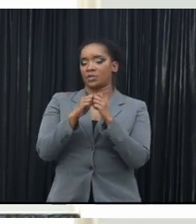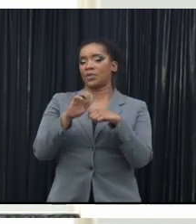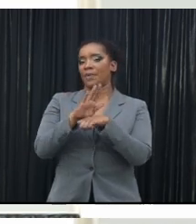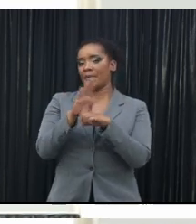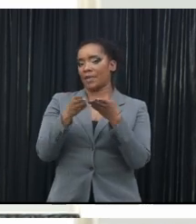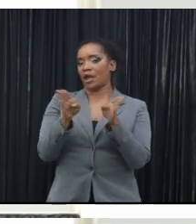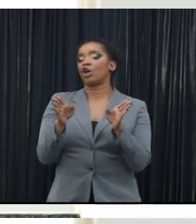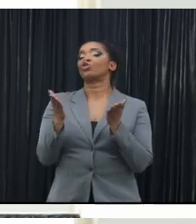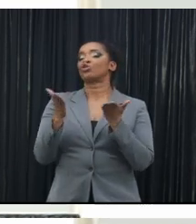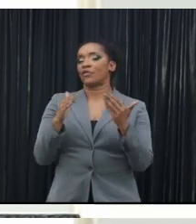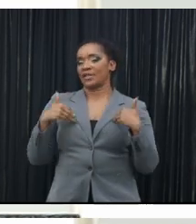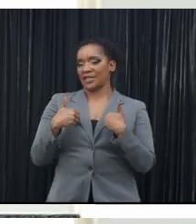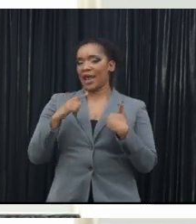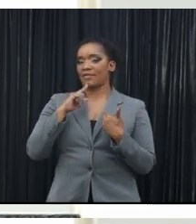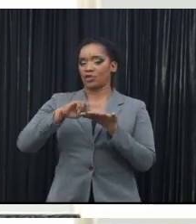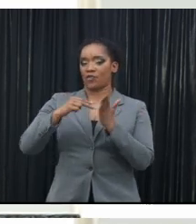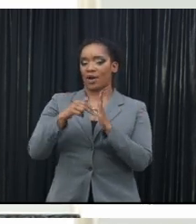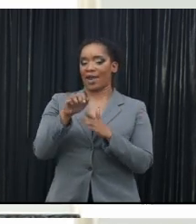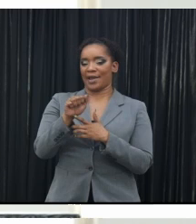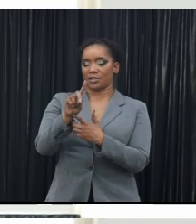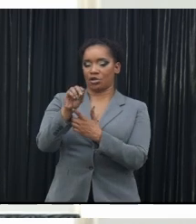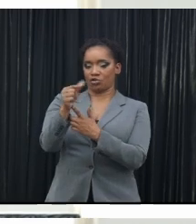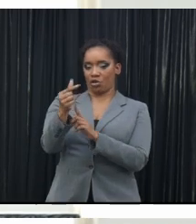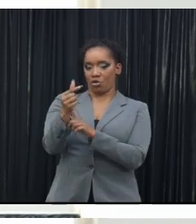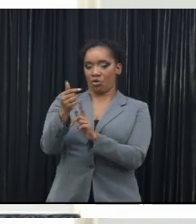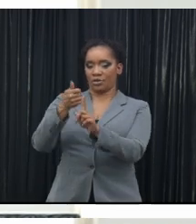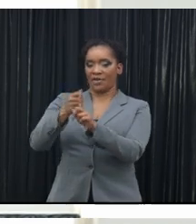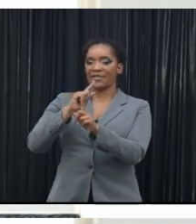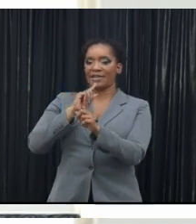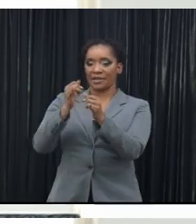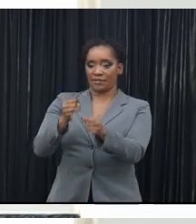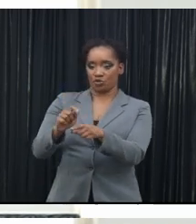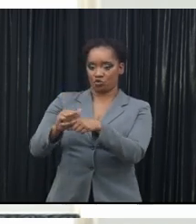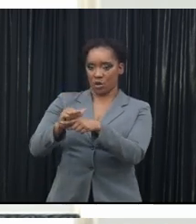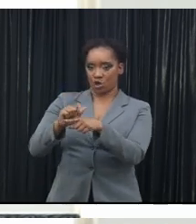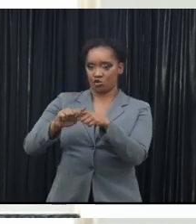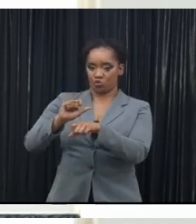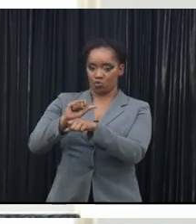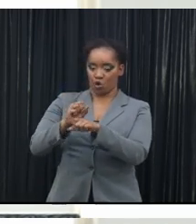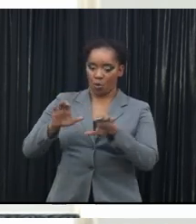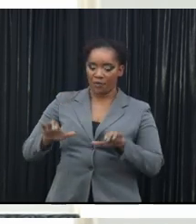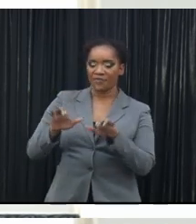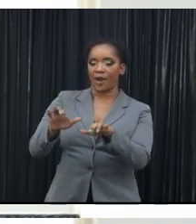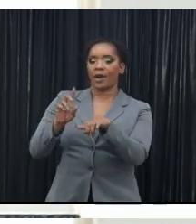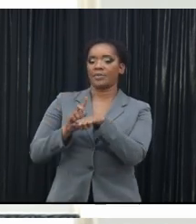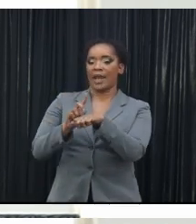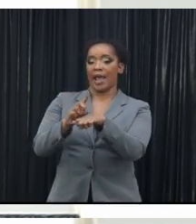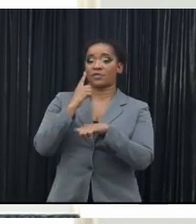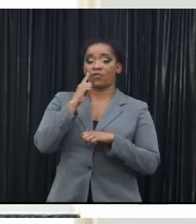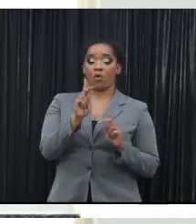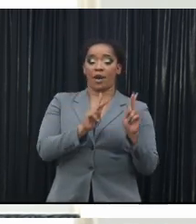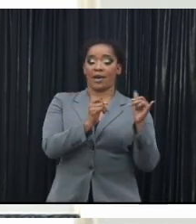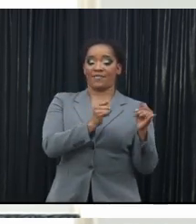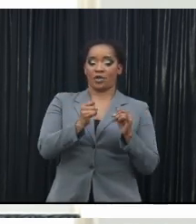is defined as a dog that is individually trained to do work or perform tasks for an individual